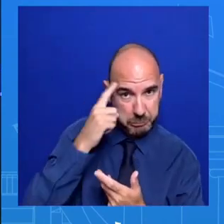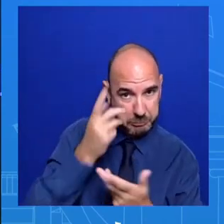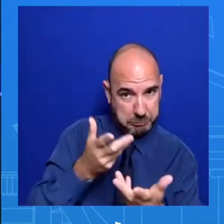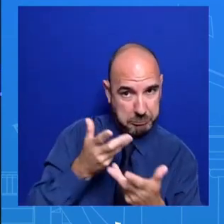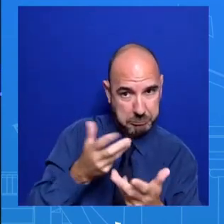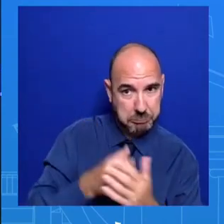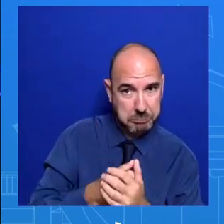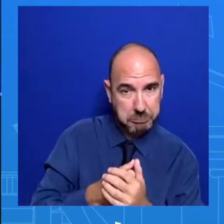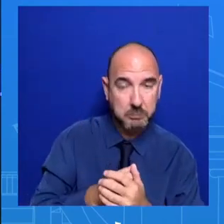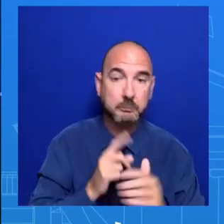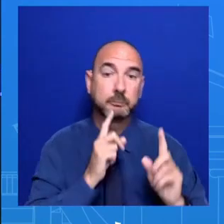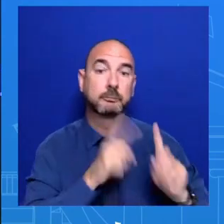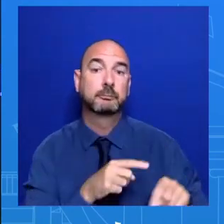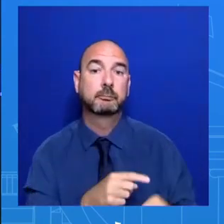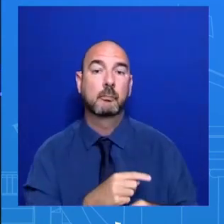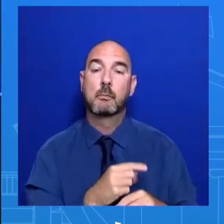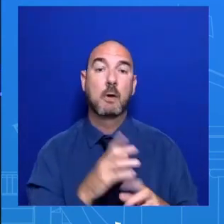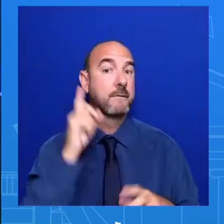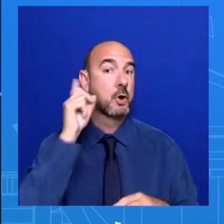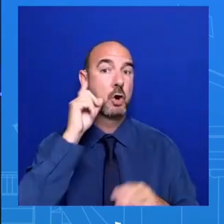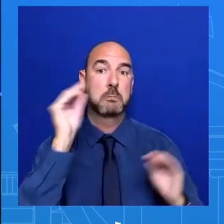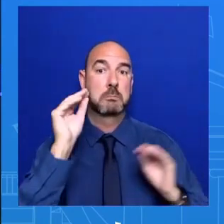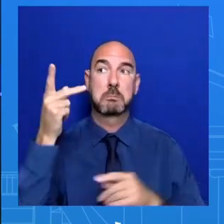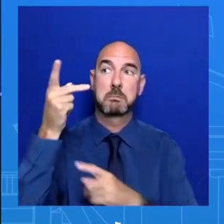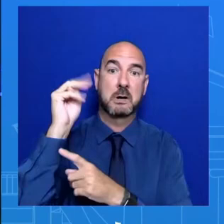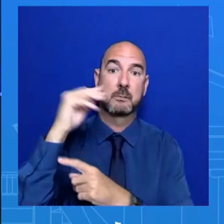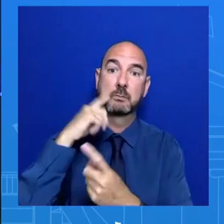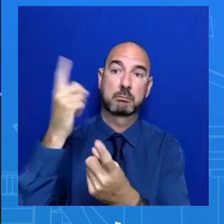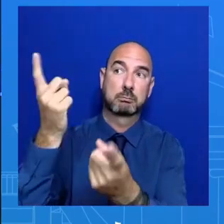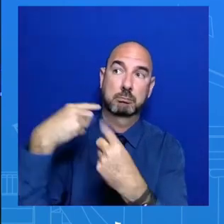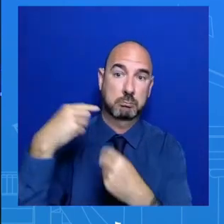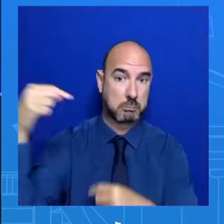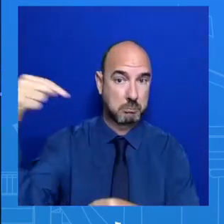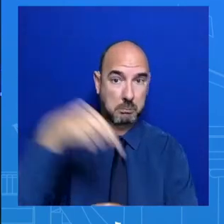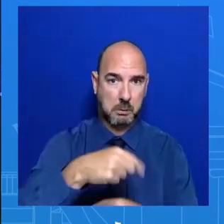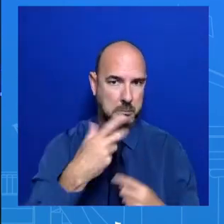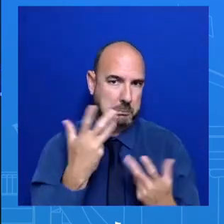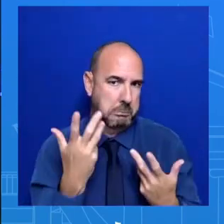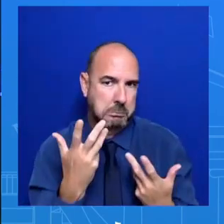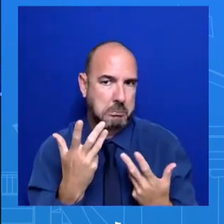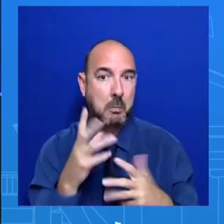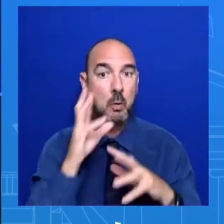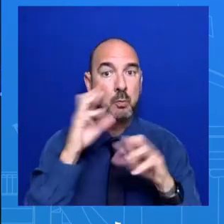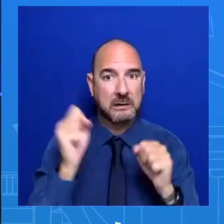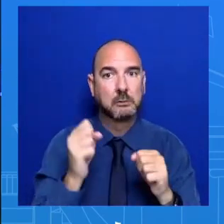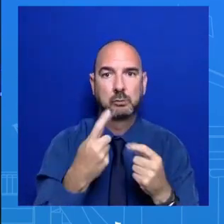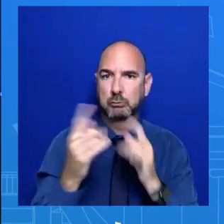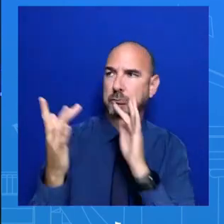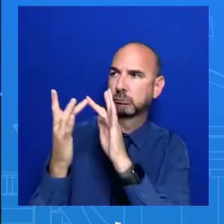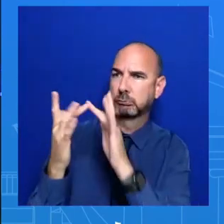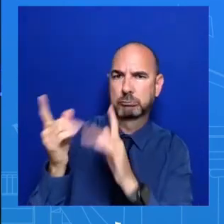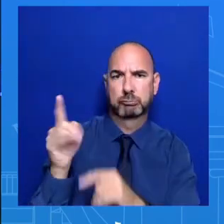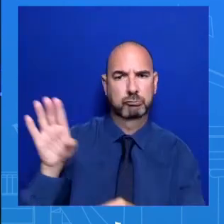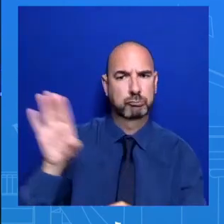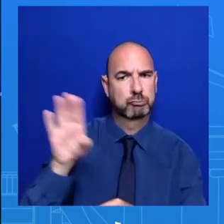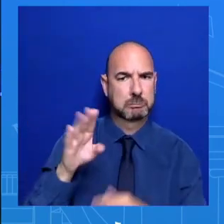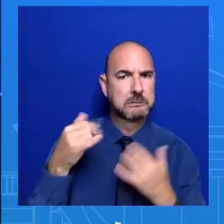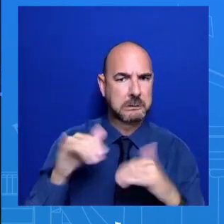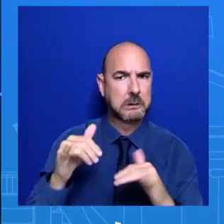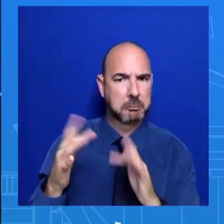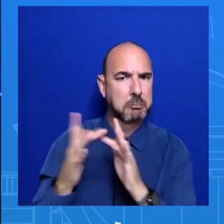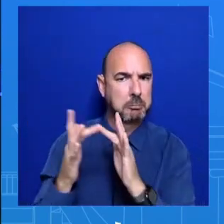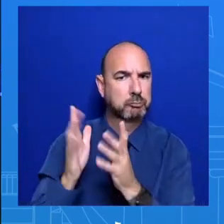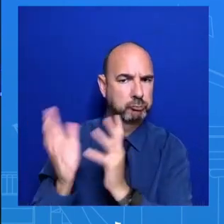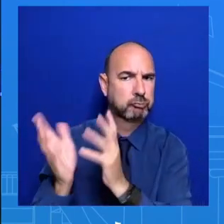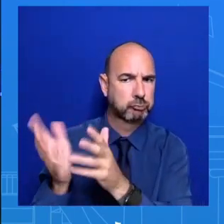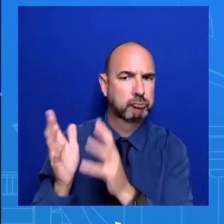President talks to the Prime Minister. In fact, he just talked to him not too long ago. Senior administration officials engage with him. I just did so over the weekend. So